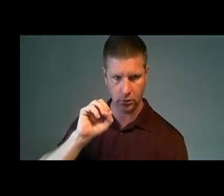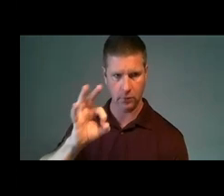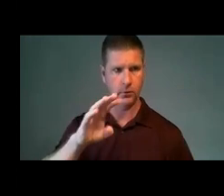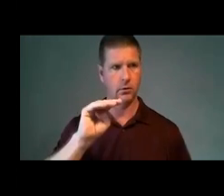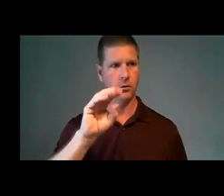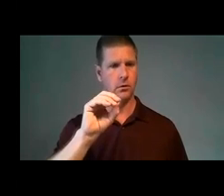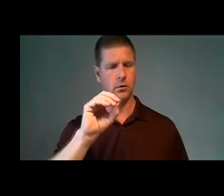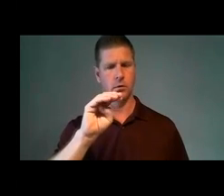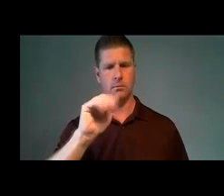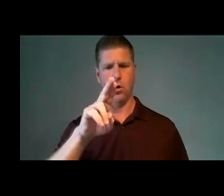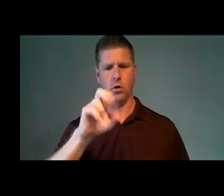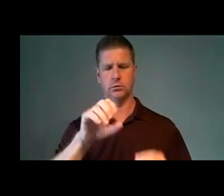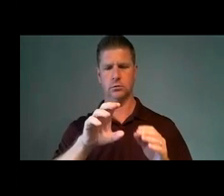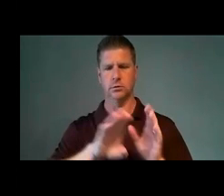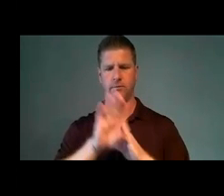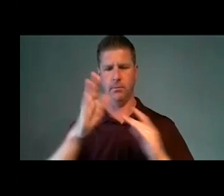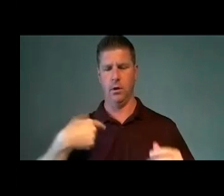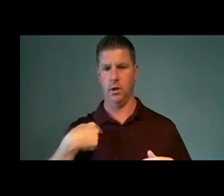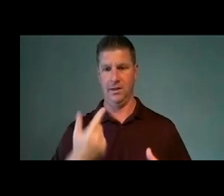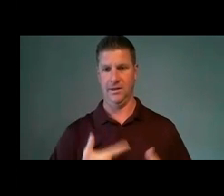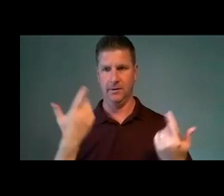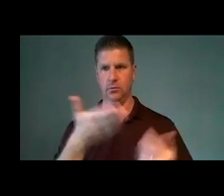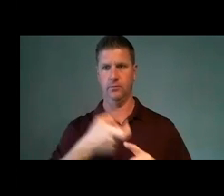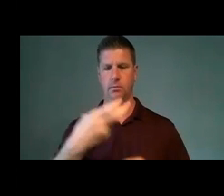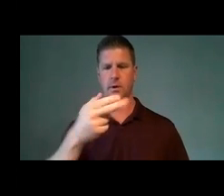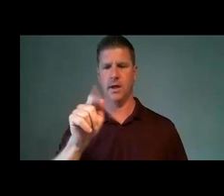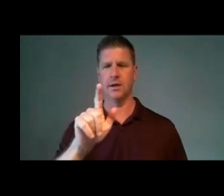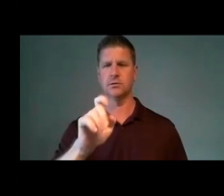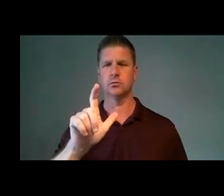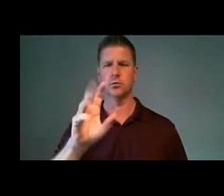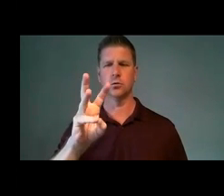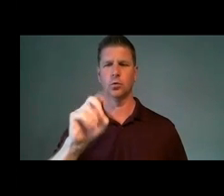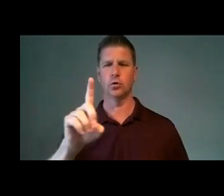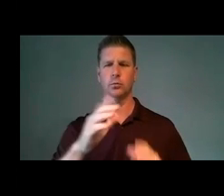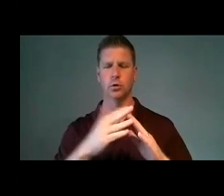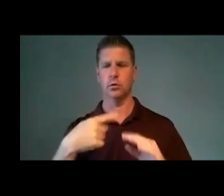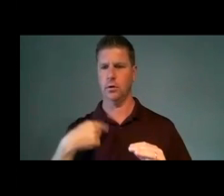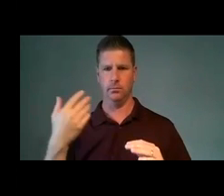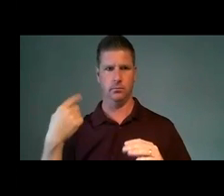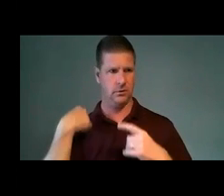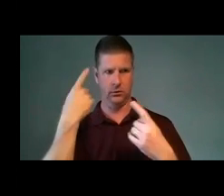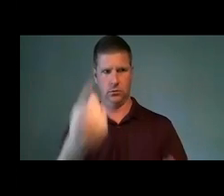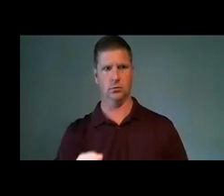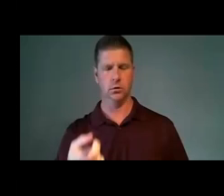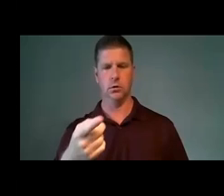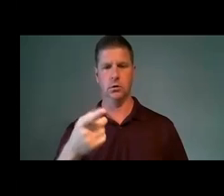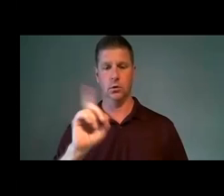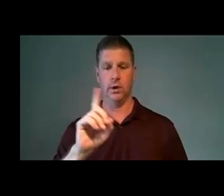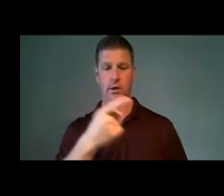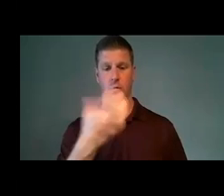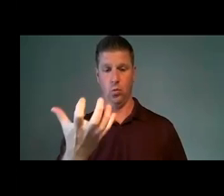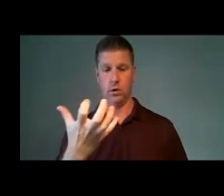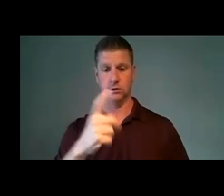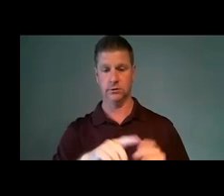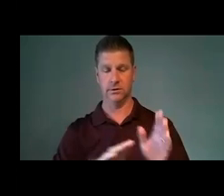development. I'm a long-term resident from the Hazelwood community, and I've been here a long time. And where he wants to